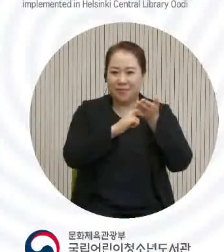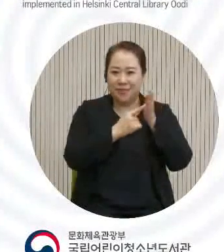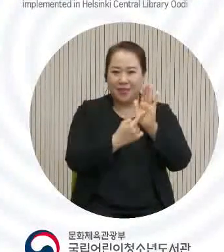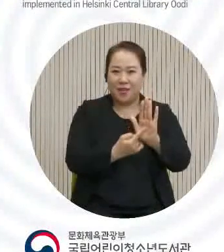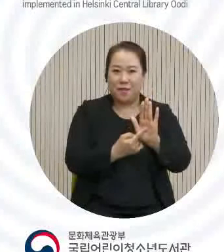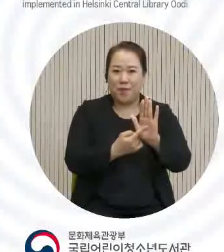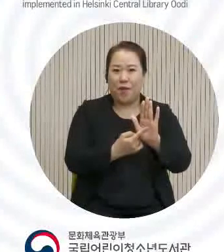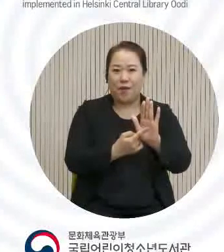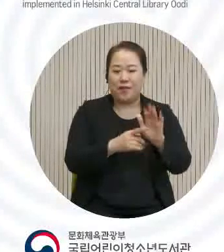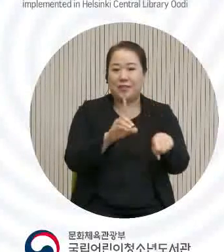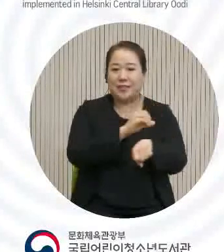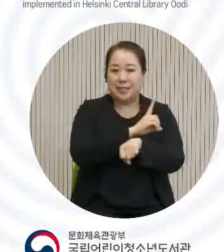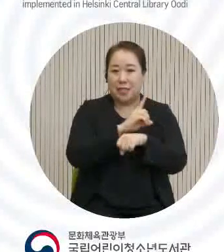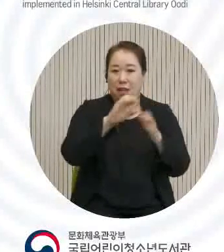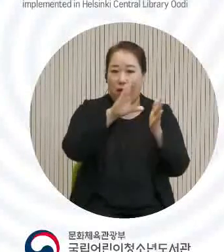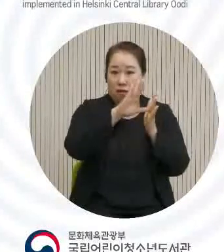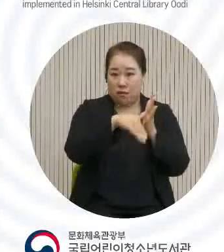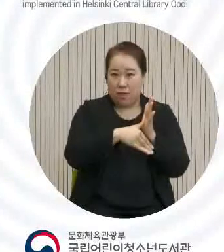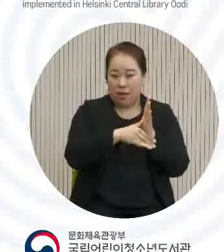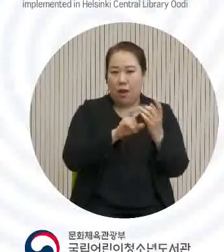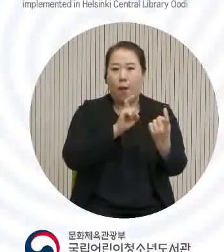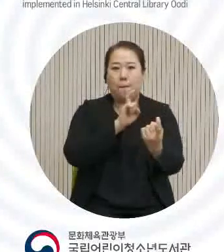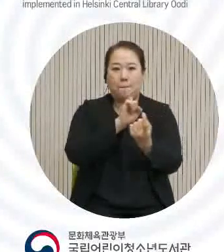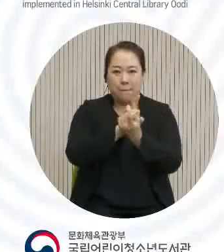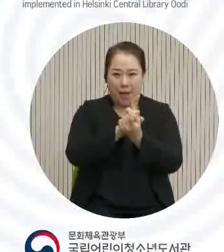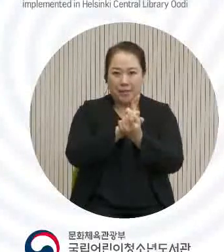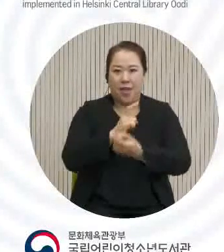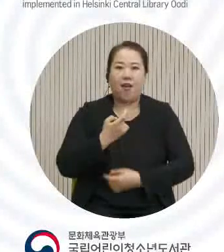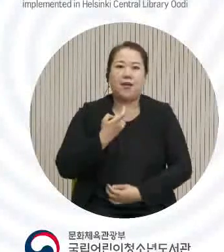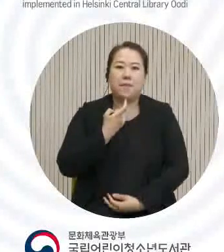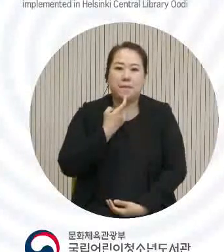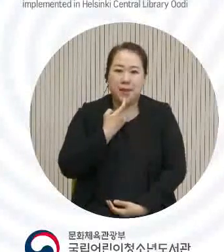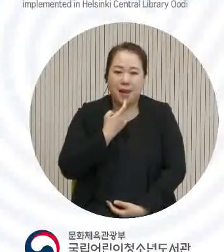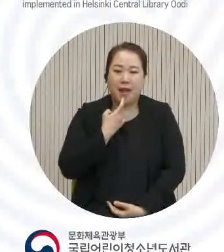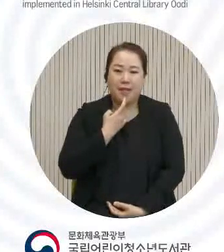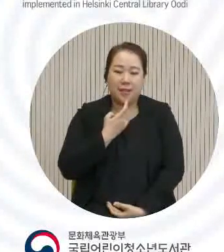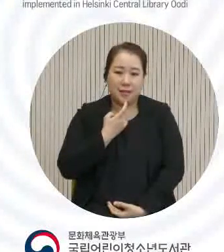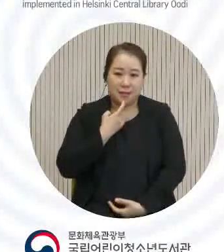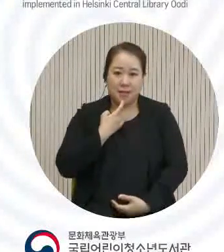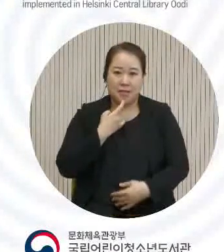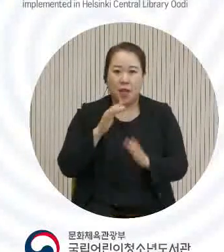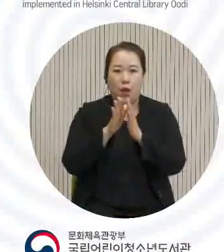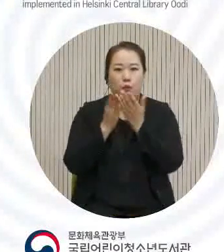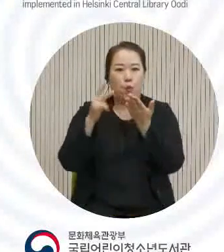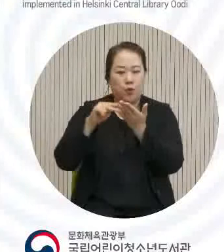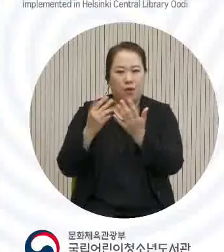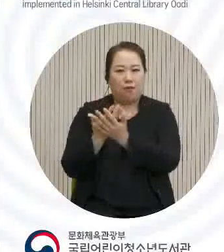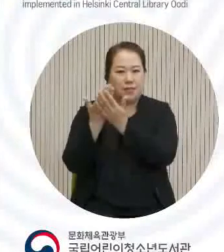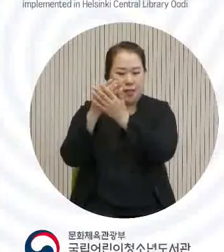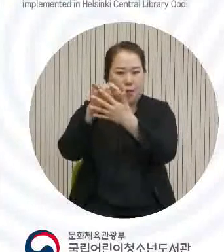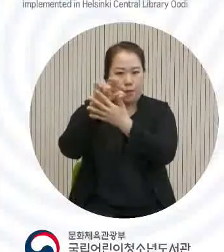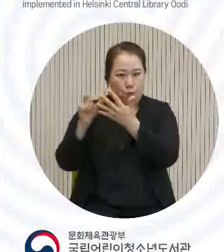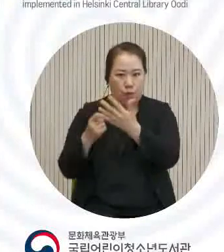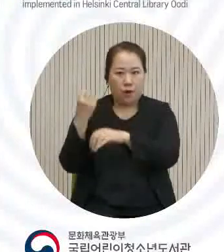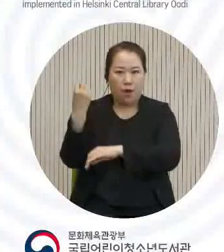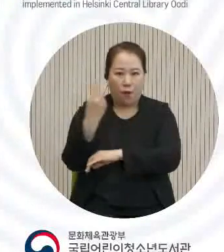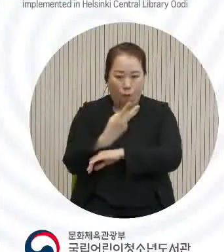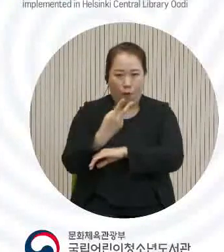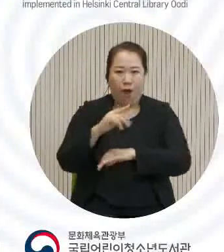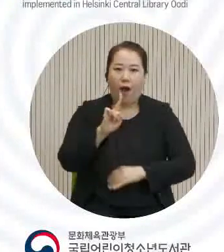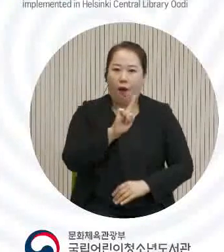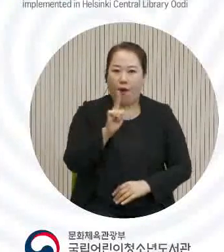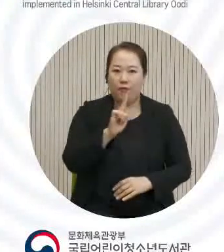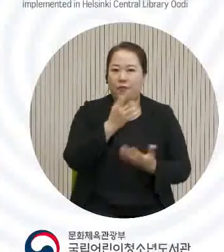been implemented in our library, and especially what kind of appliances of the digital era we have been using.